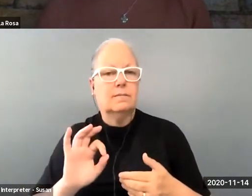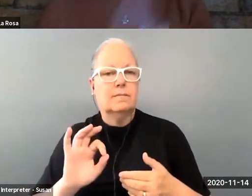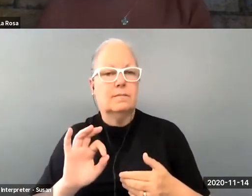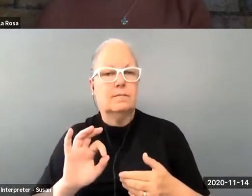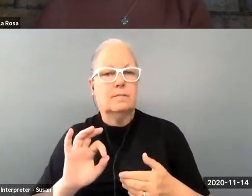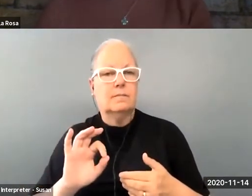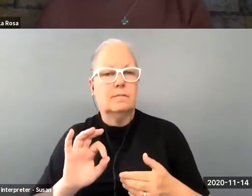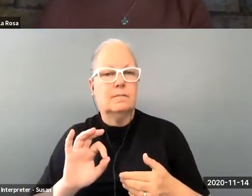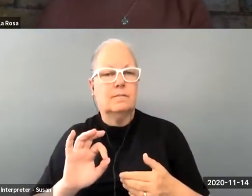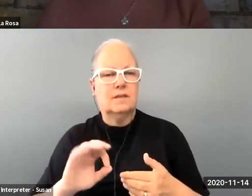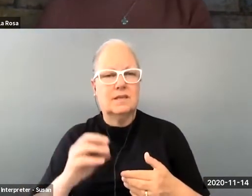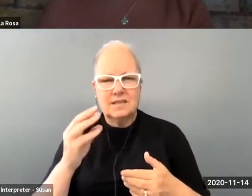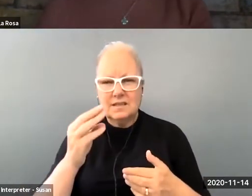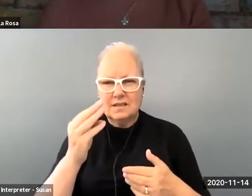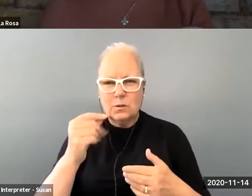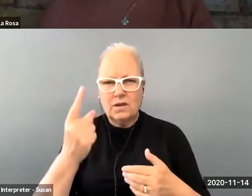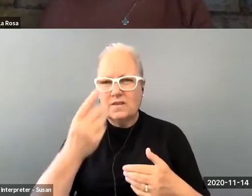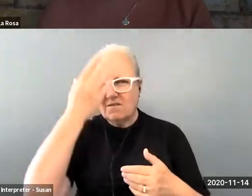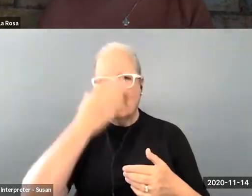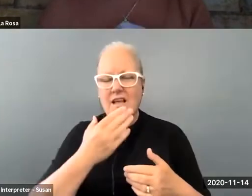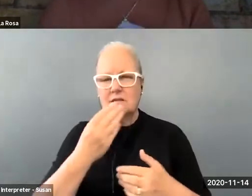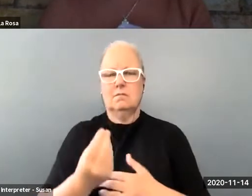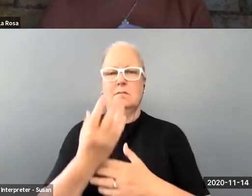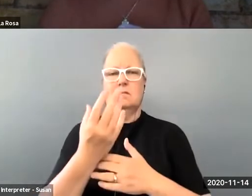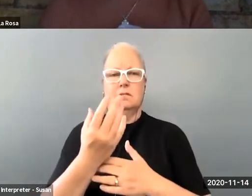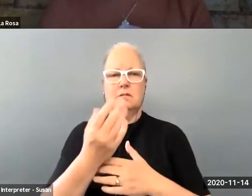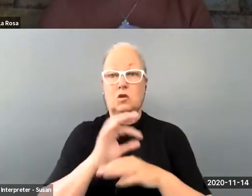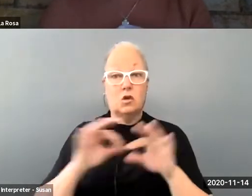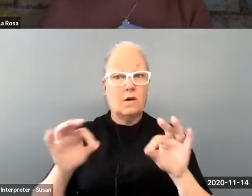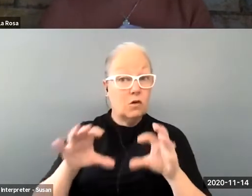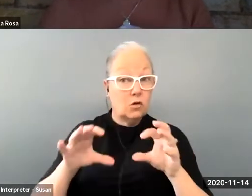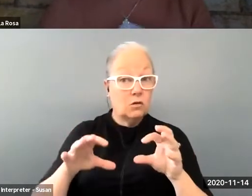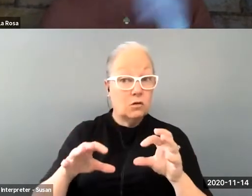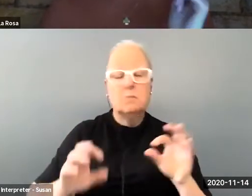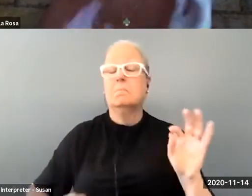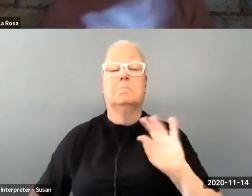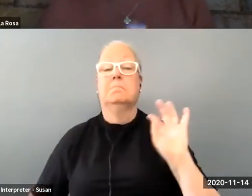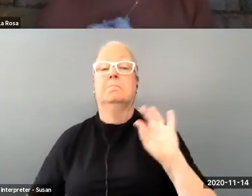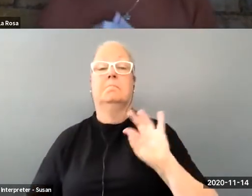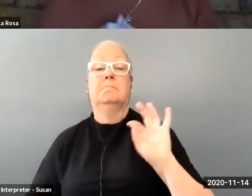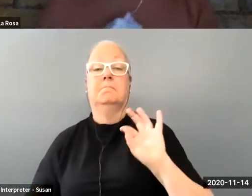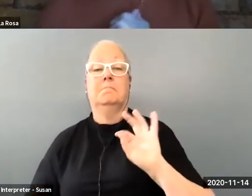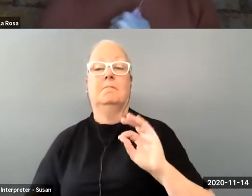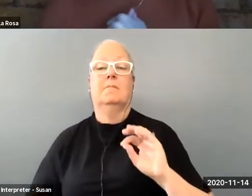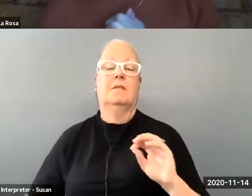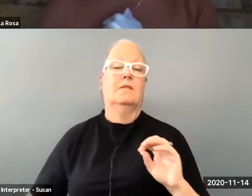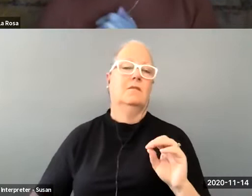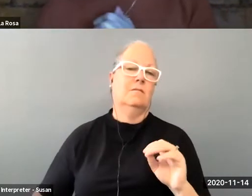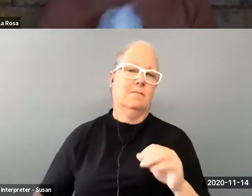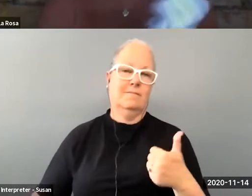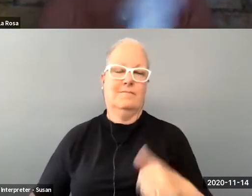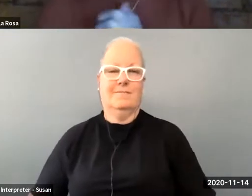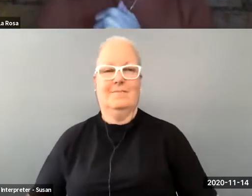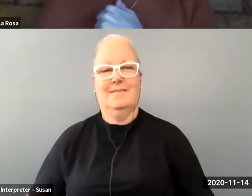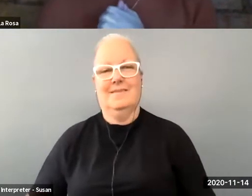Someone else's face has just popped up on the screen. Is it hasn't frozen, has it? No. I think it's just a profile picture.